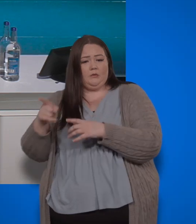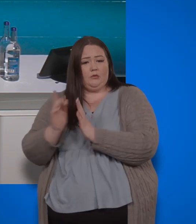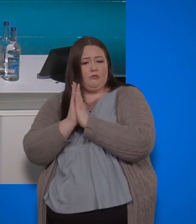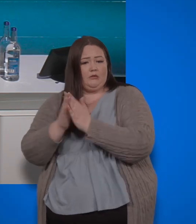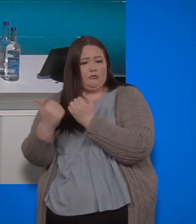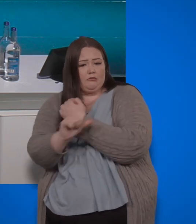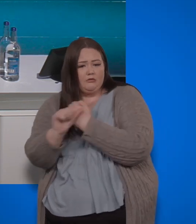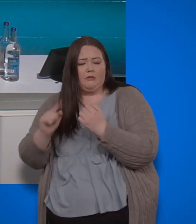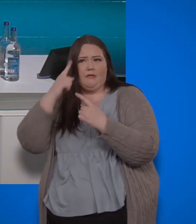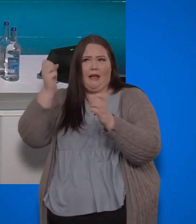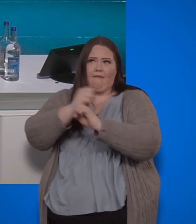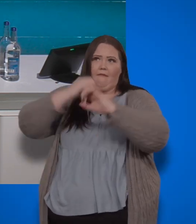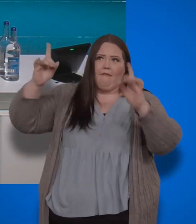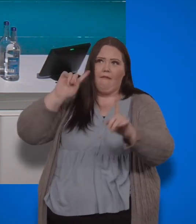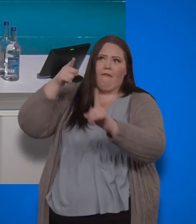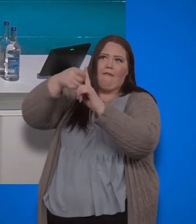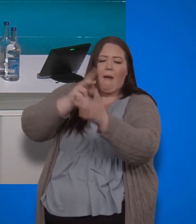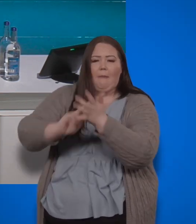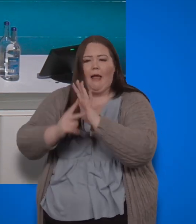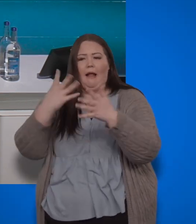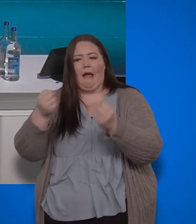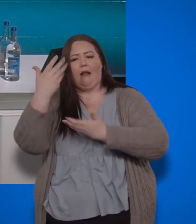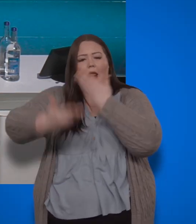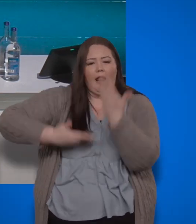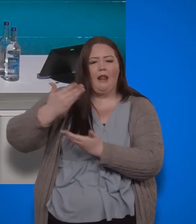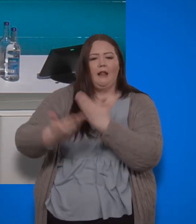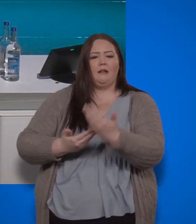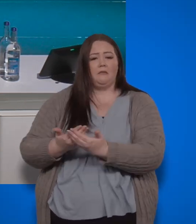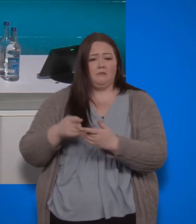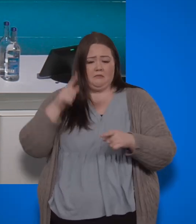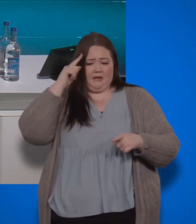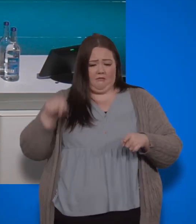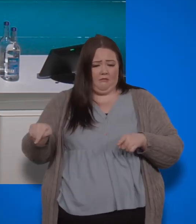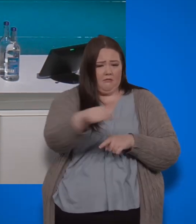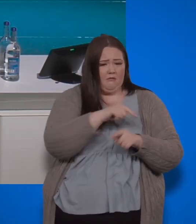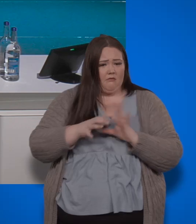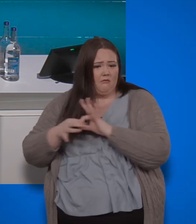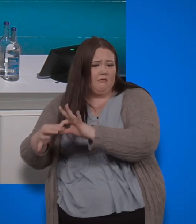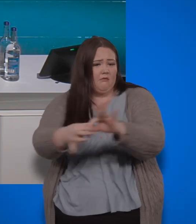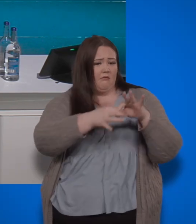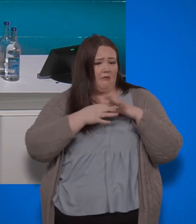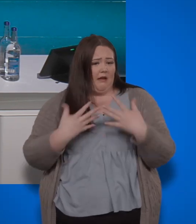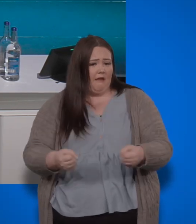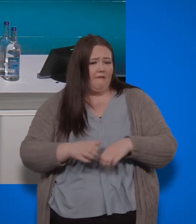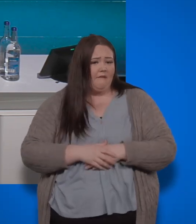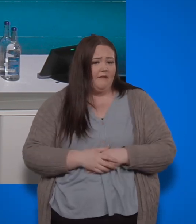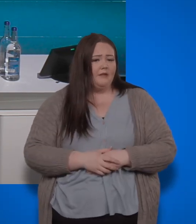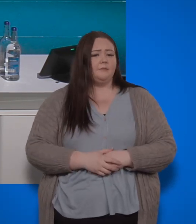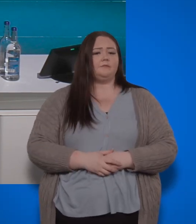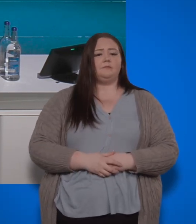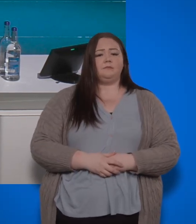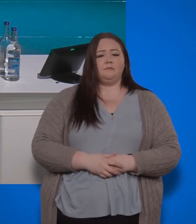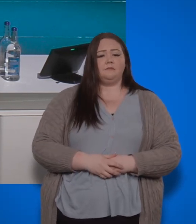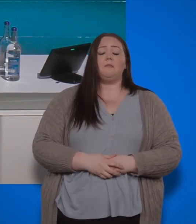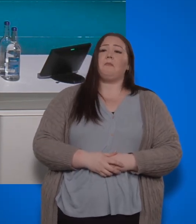or religious narrative that we're all part of a big plan and we've got roles and things and it's kind of set out in advance? Thanks.